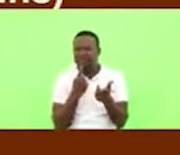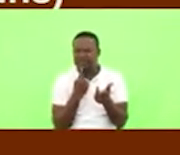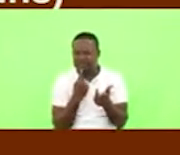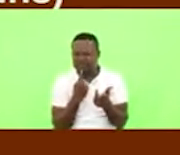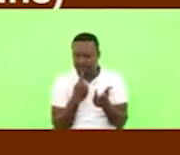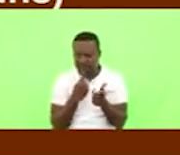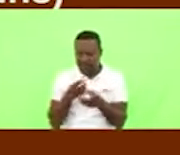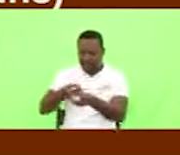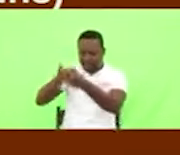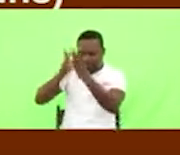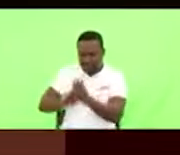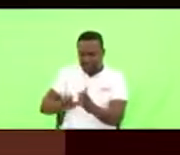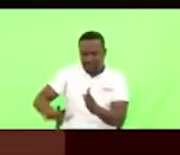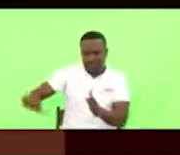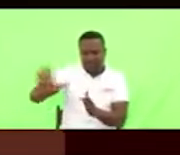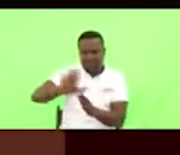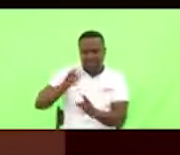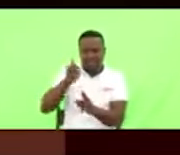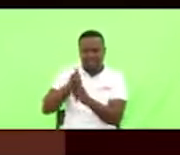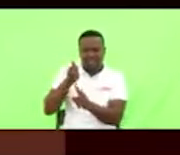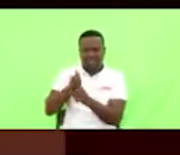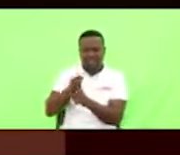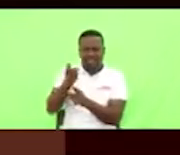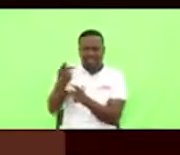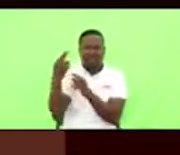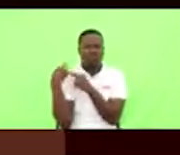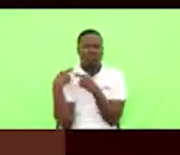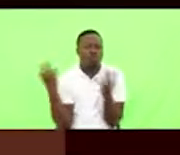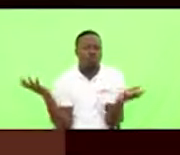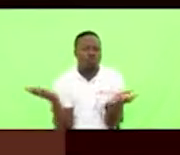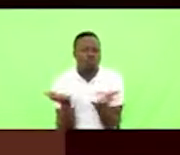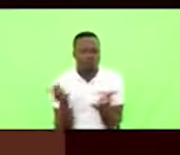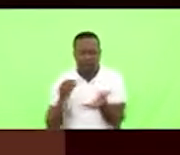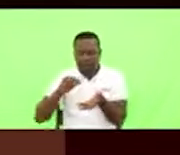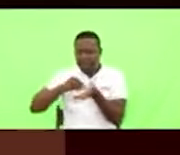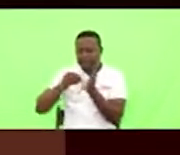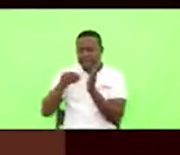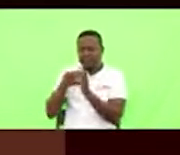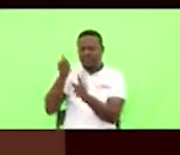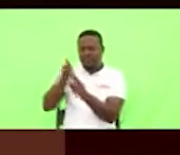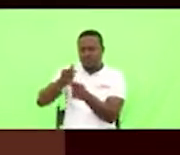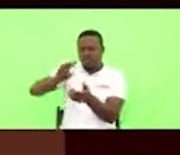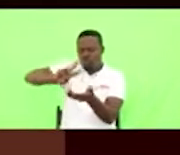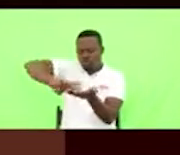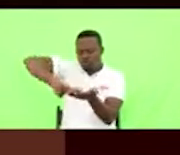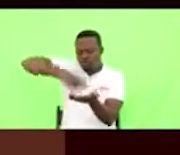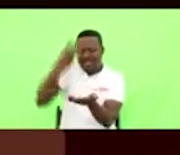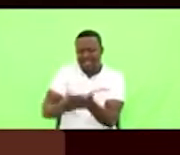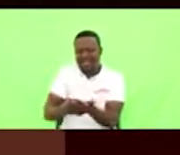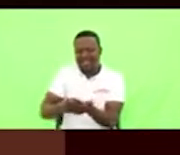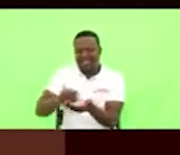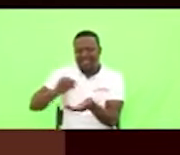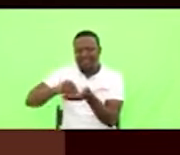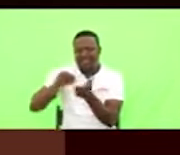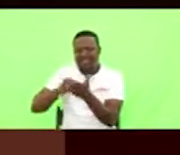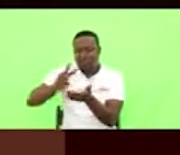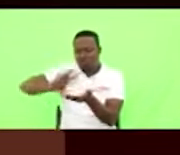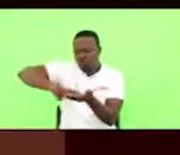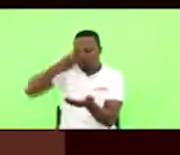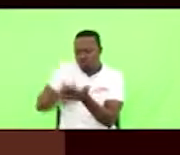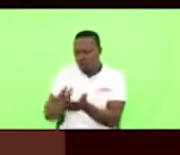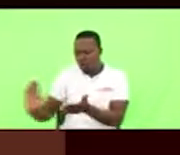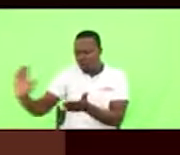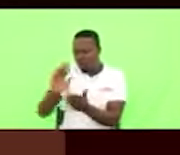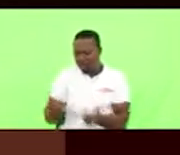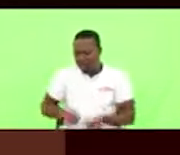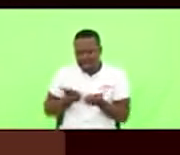the disciples' primary role will be witnesses. Their lives will prove to the